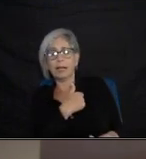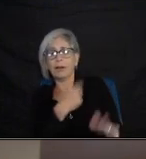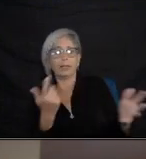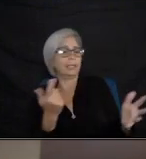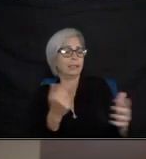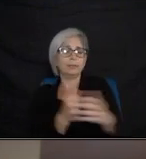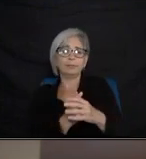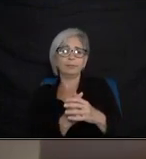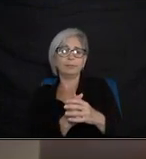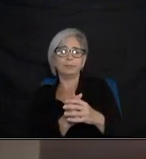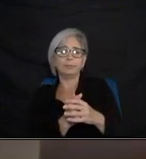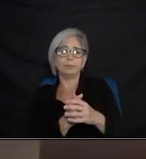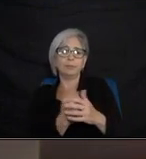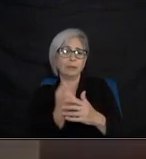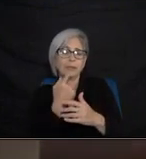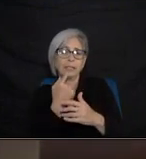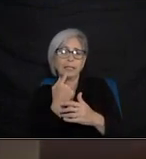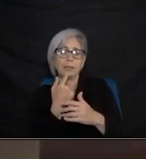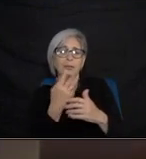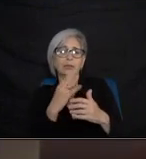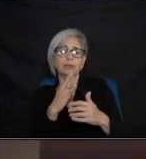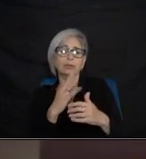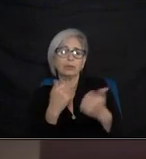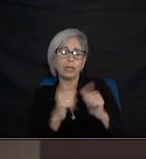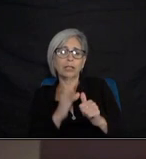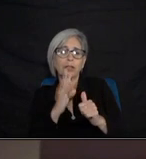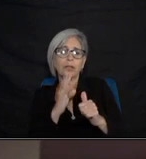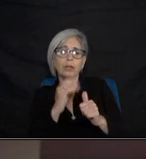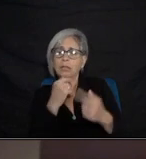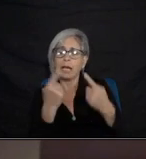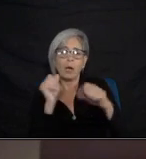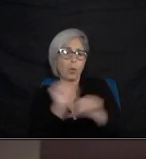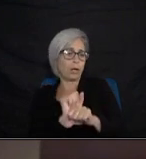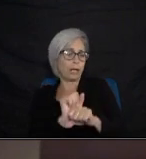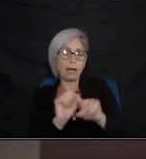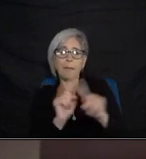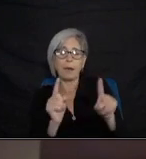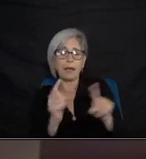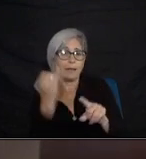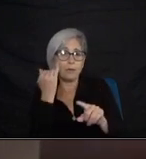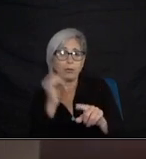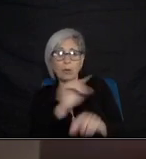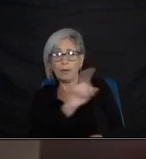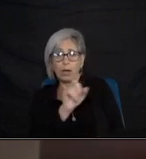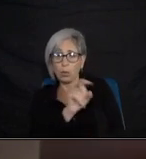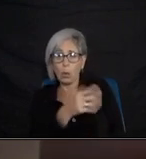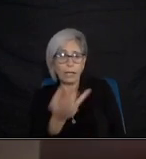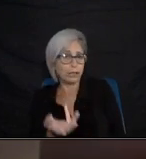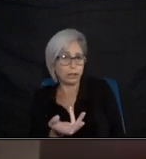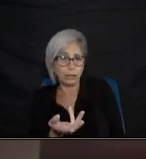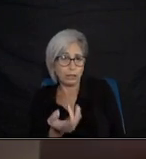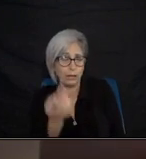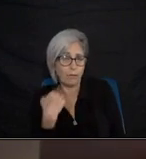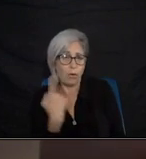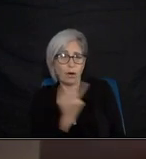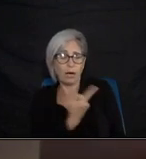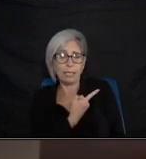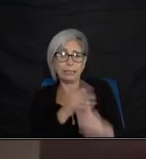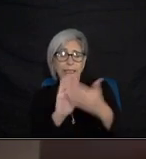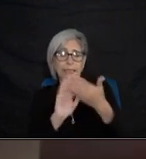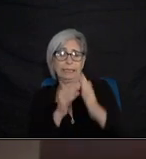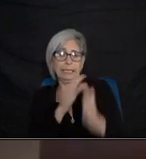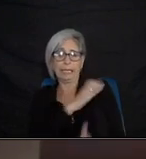Lonergan. Like I said, I was trying to talk over you and it wasn't working. But unless you have a question for us as the city